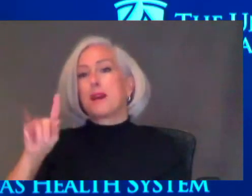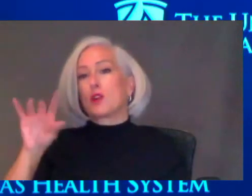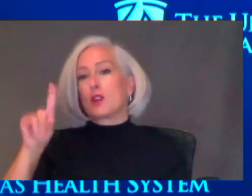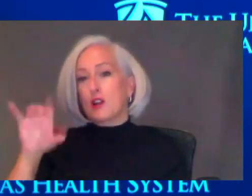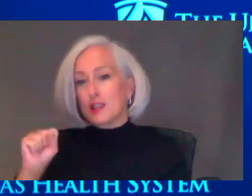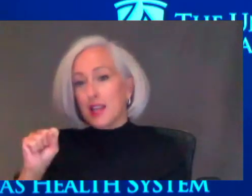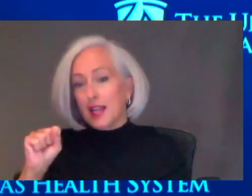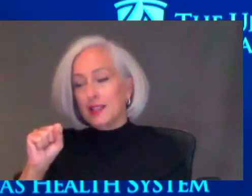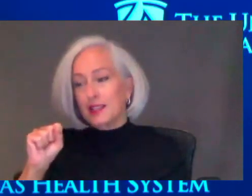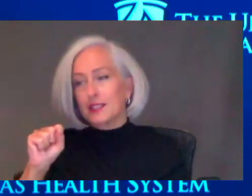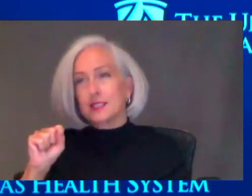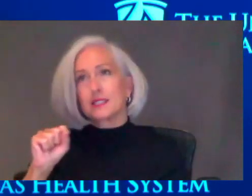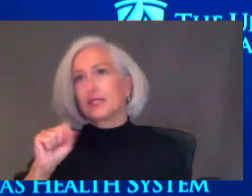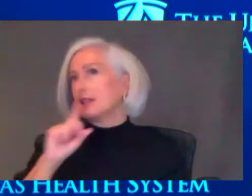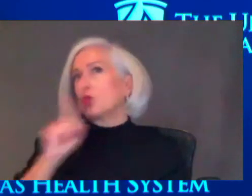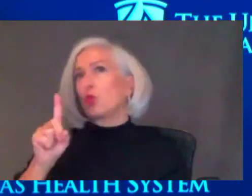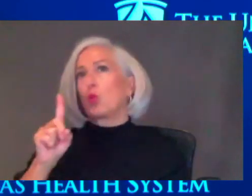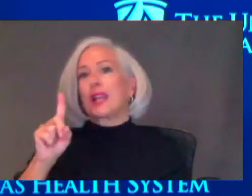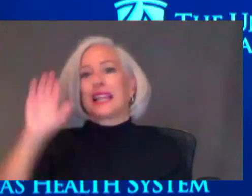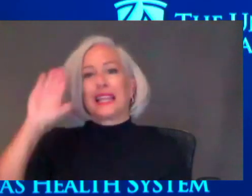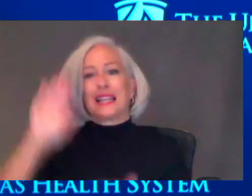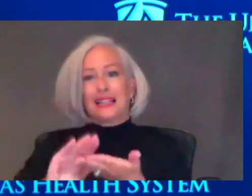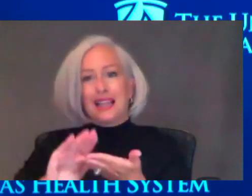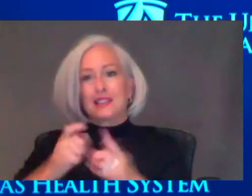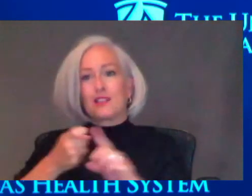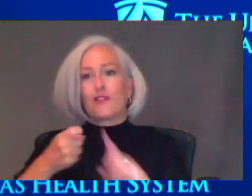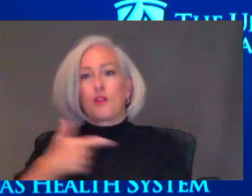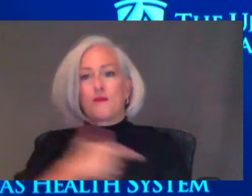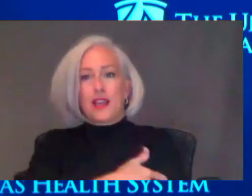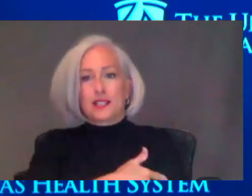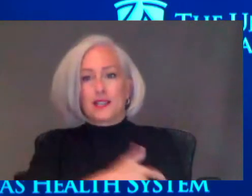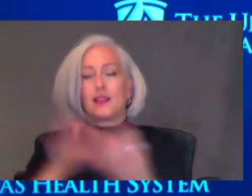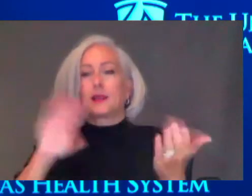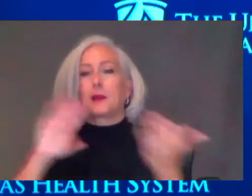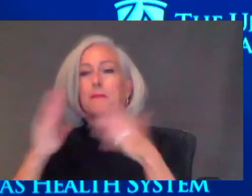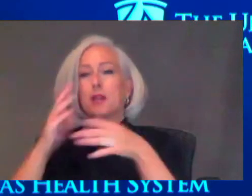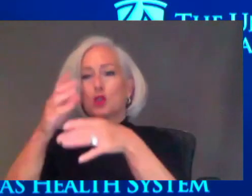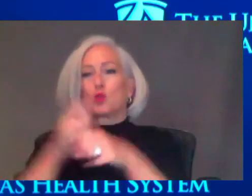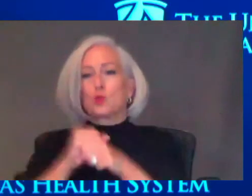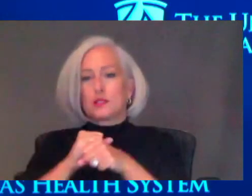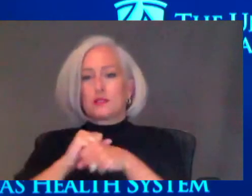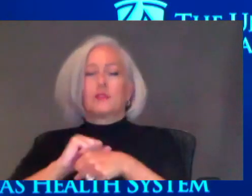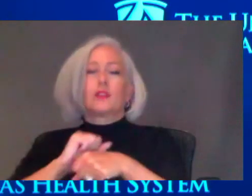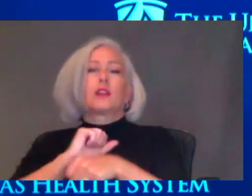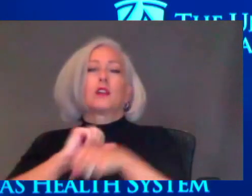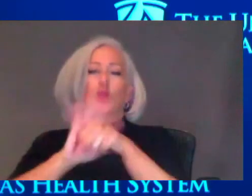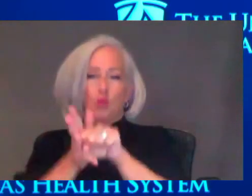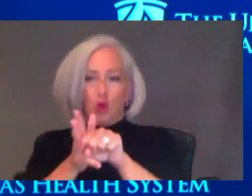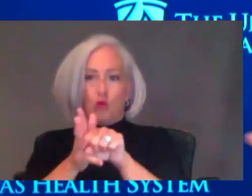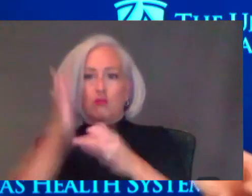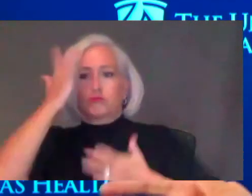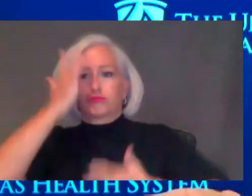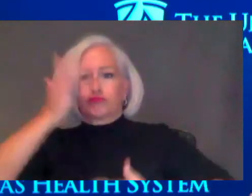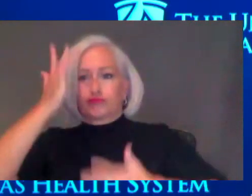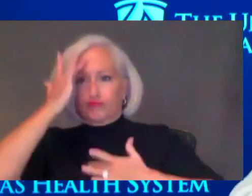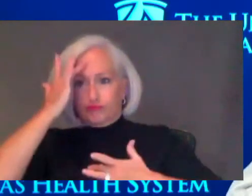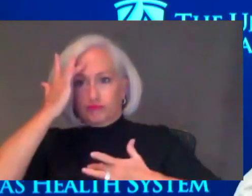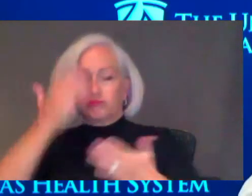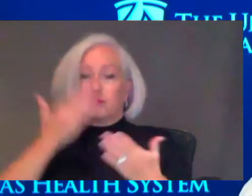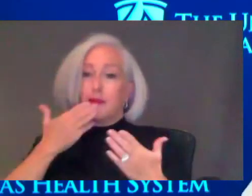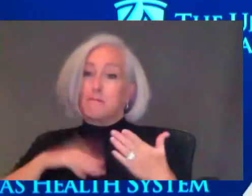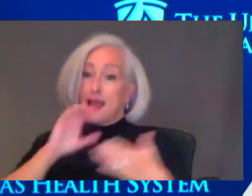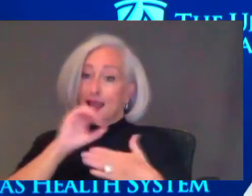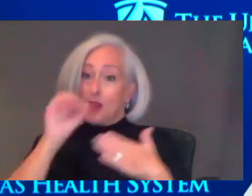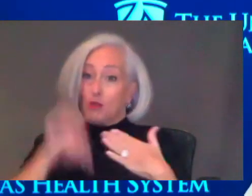with our pediatrics colleagues, but it continues to be extremely rare. It continues in the overwhelming majority of these cases